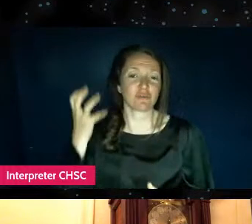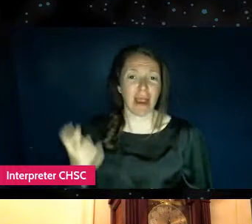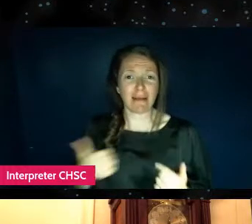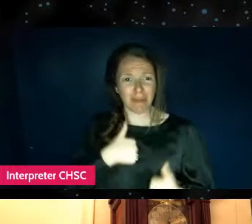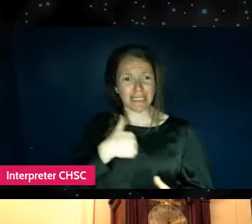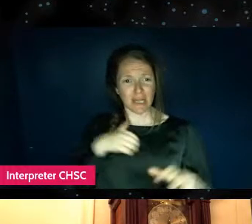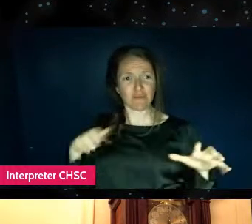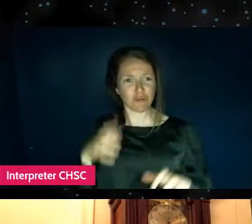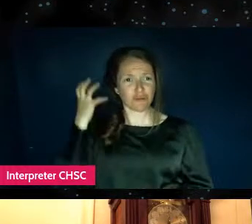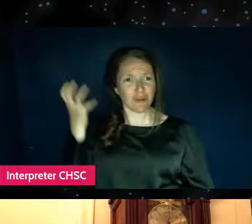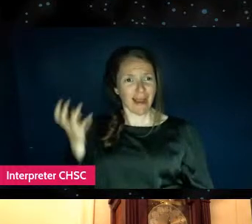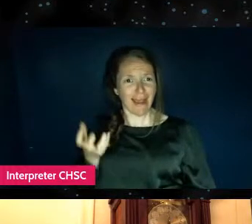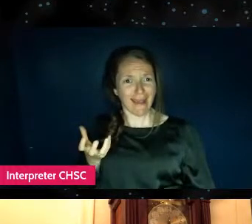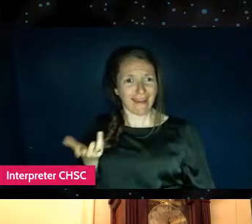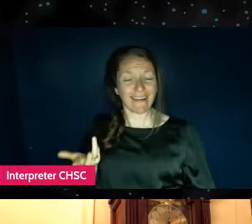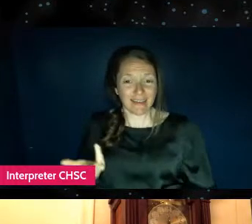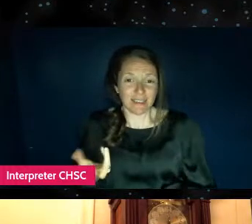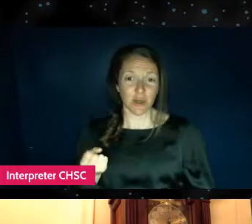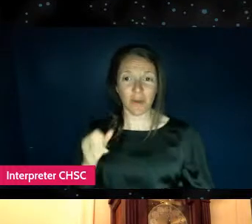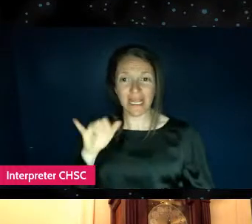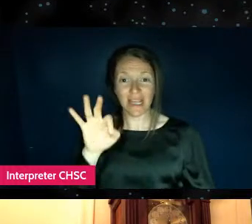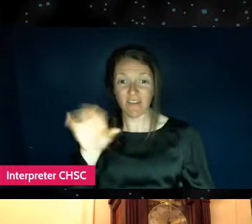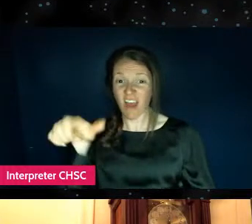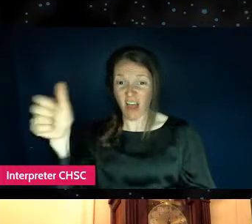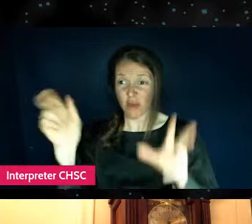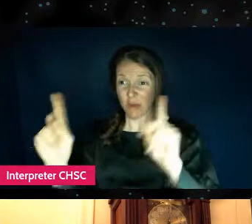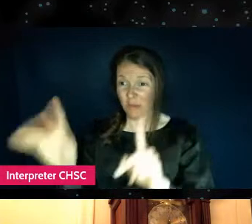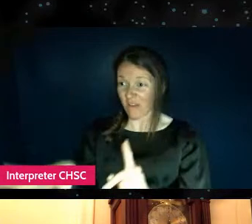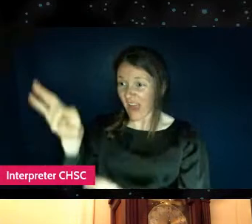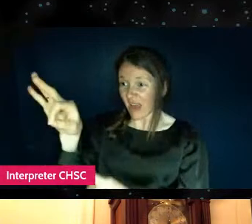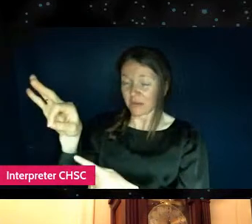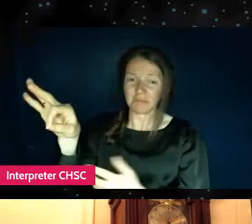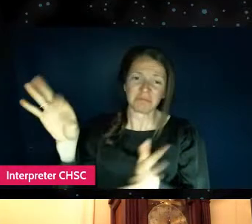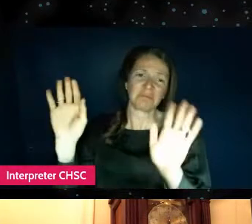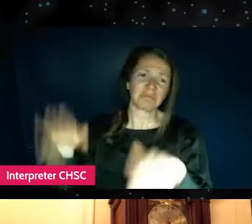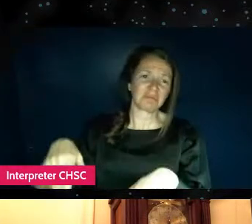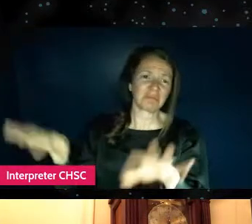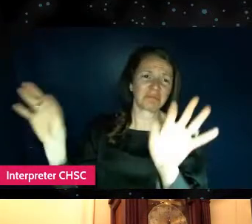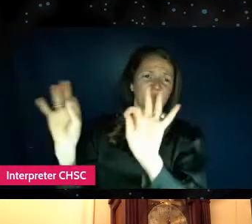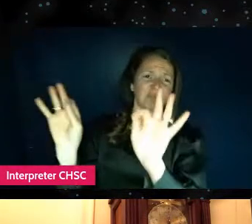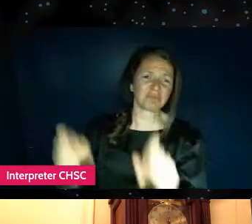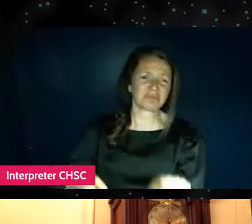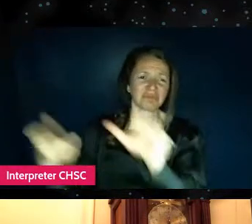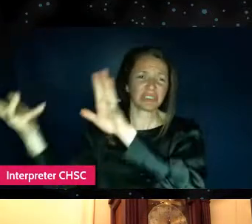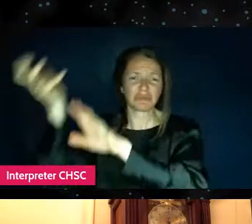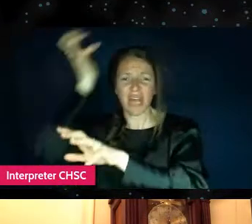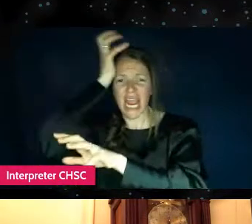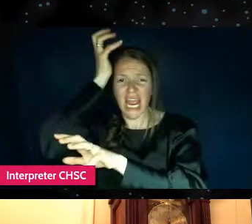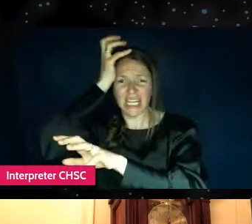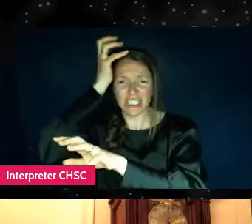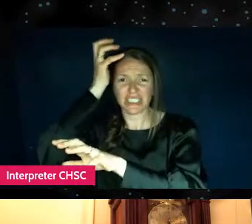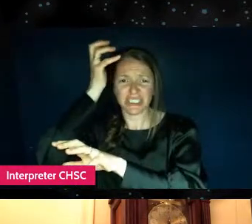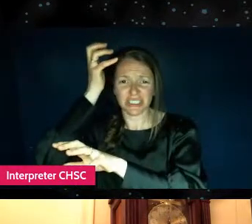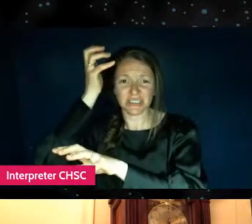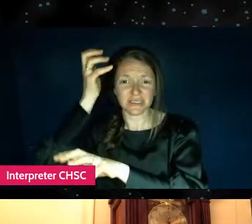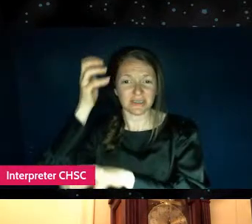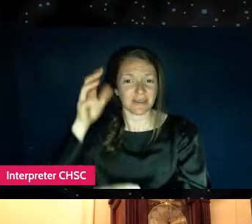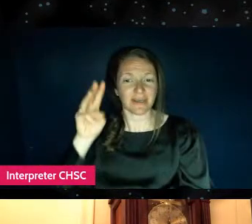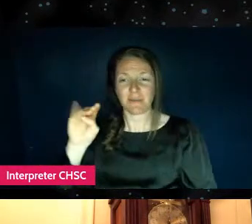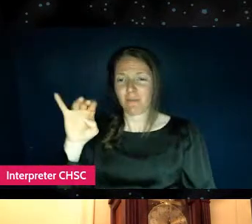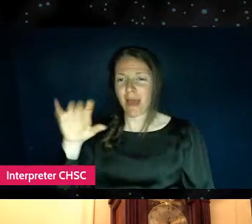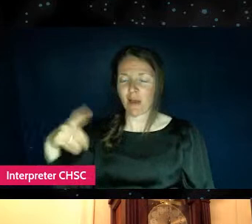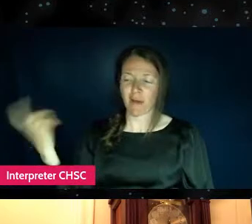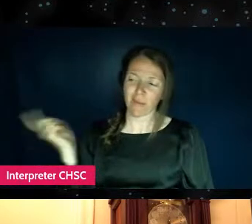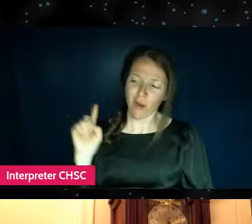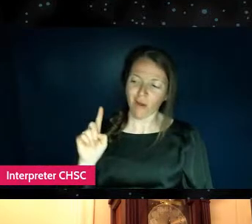was like, I think if anybody else would have found these letters, I think they would have gone into the trash. And Michael came over and